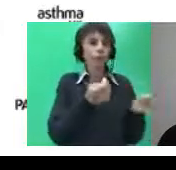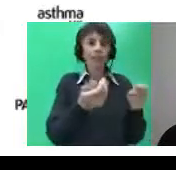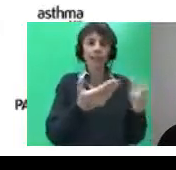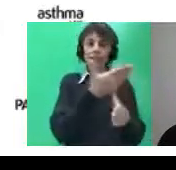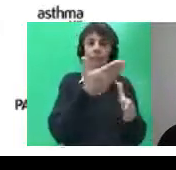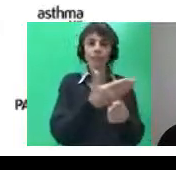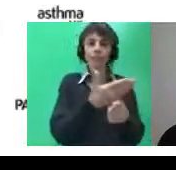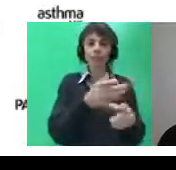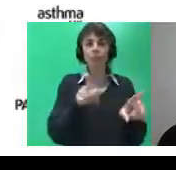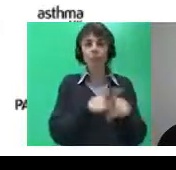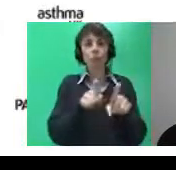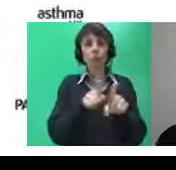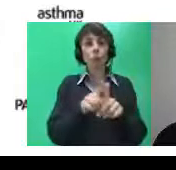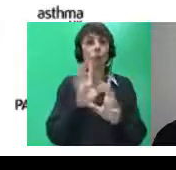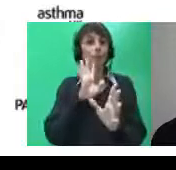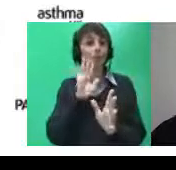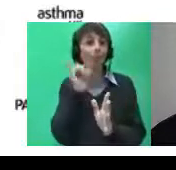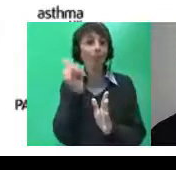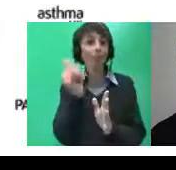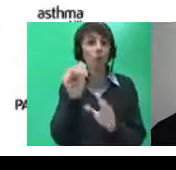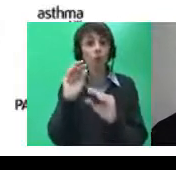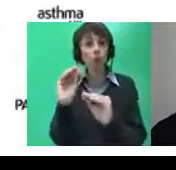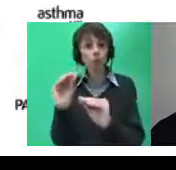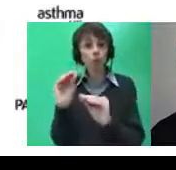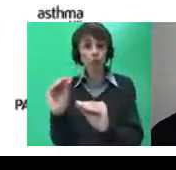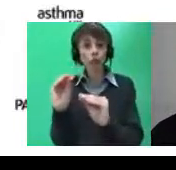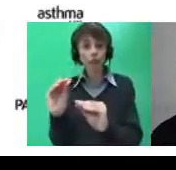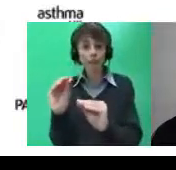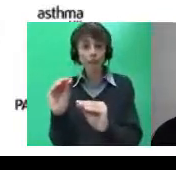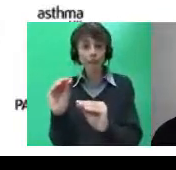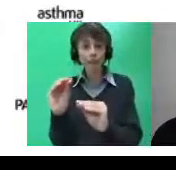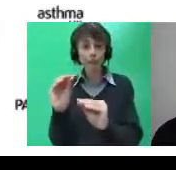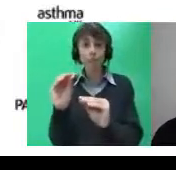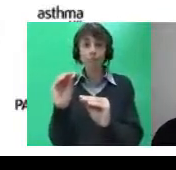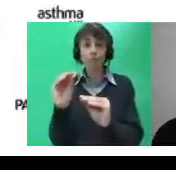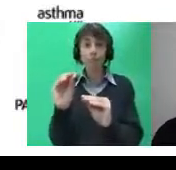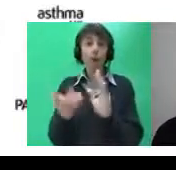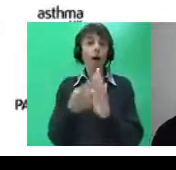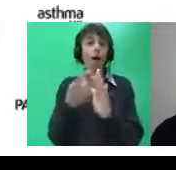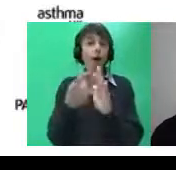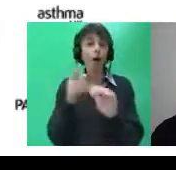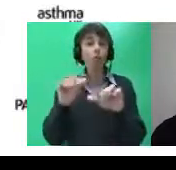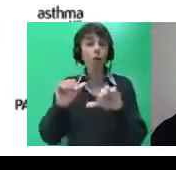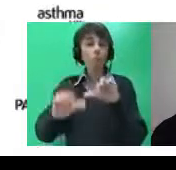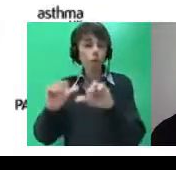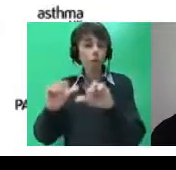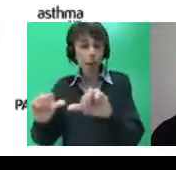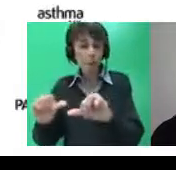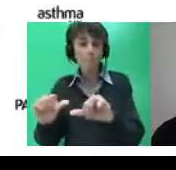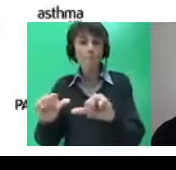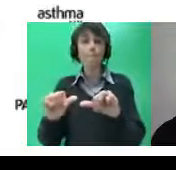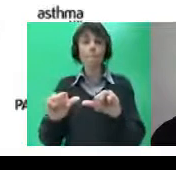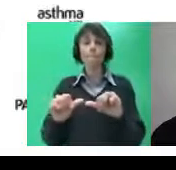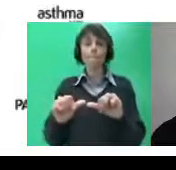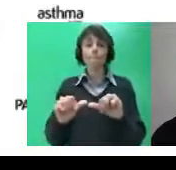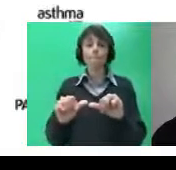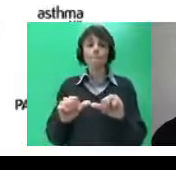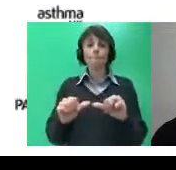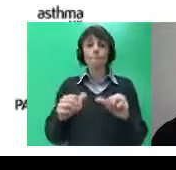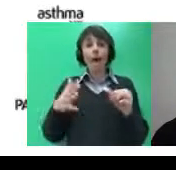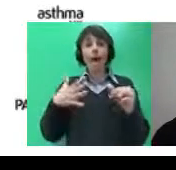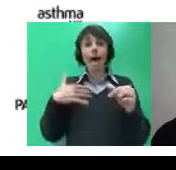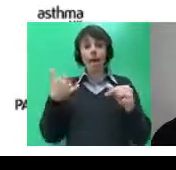via telecoaching, for example. Other Richmond Group programmes include the Multiple Long-Term Conditions Task